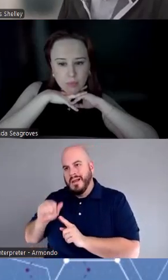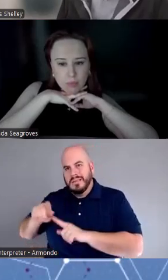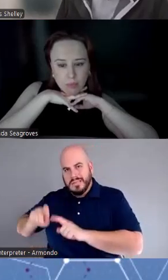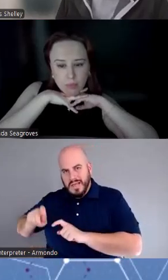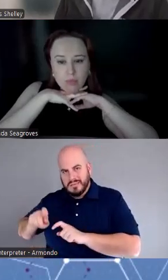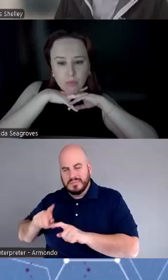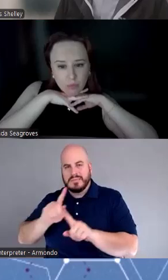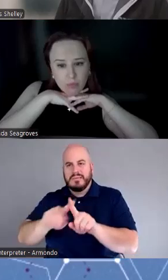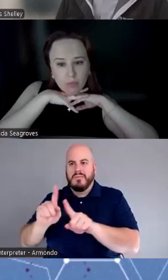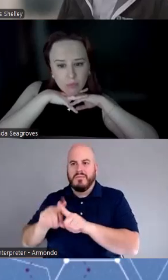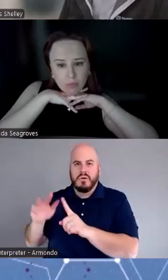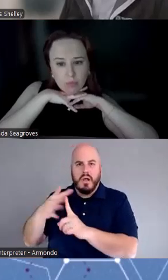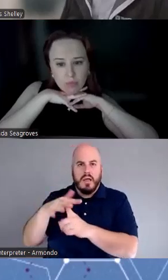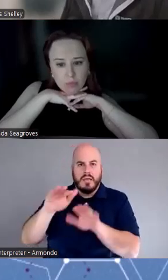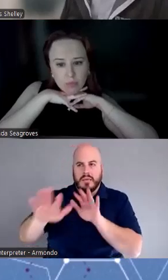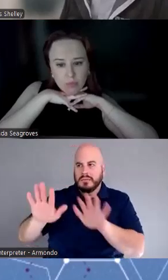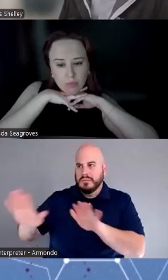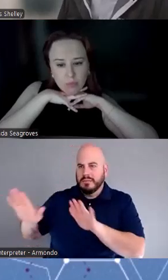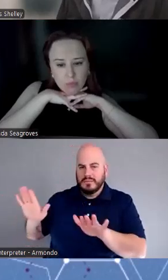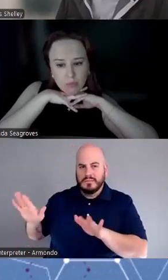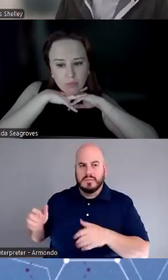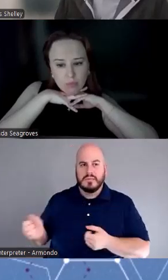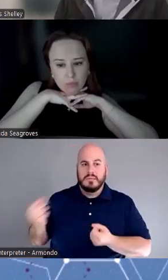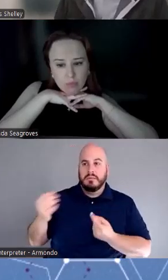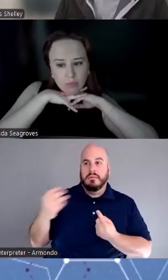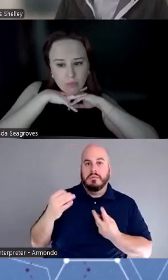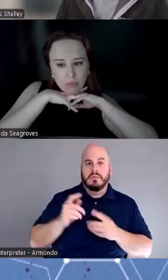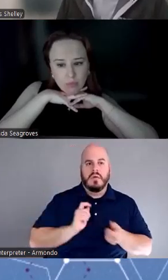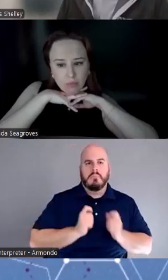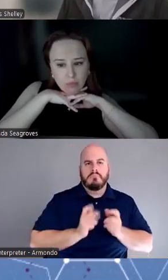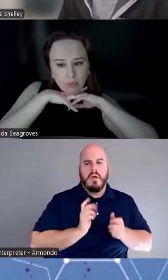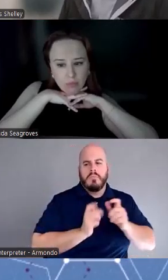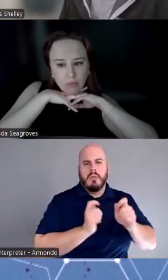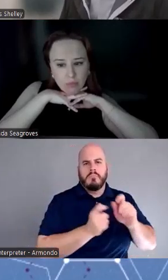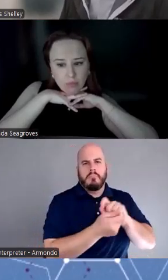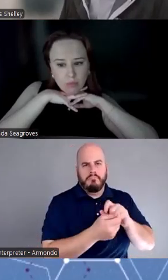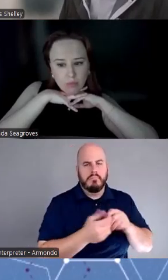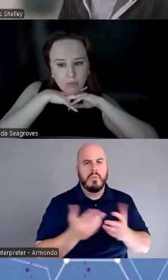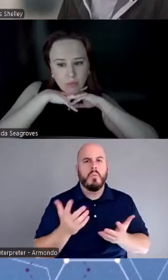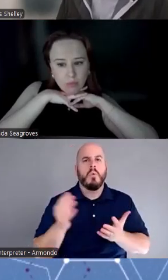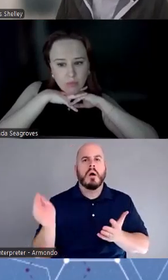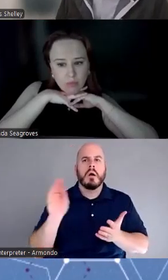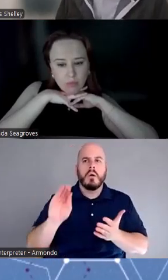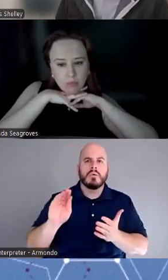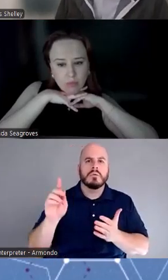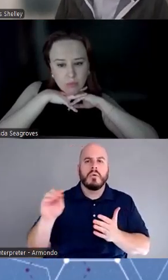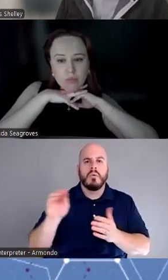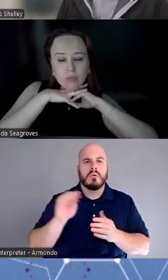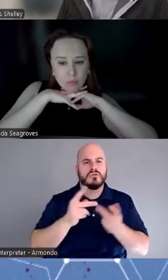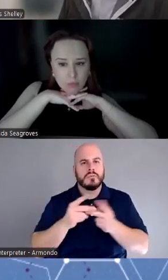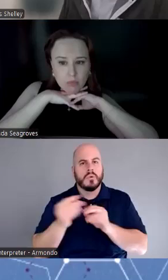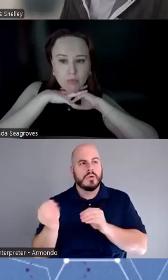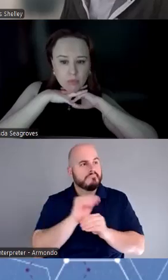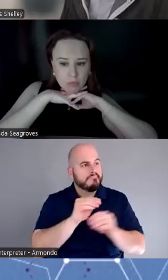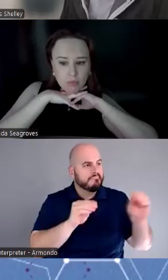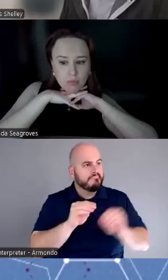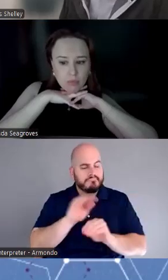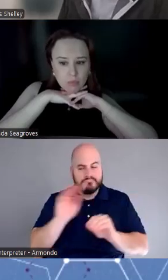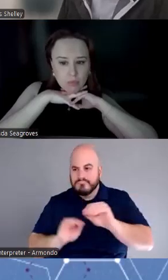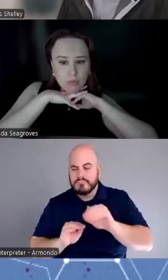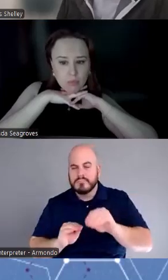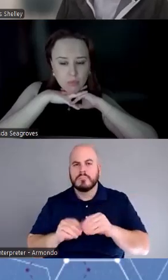environments, we're still doing a lot of tweaking as to what is where, what goes where, what is the